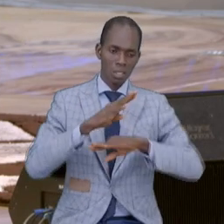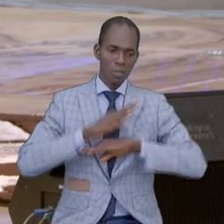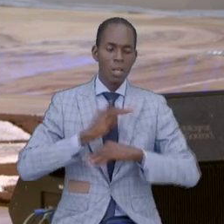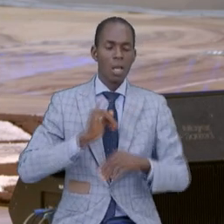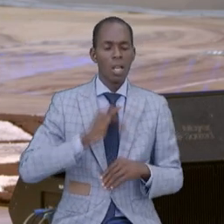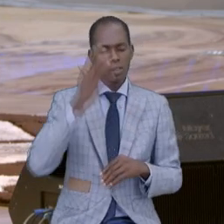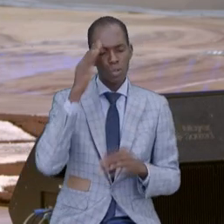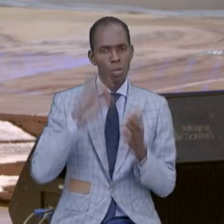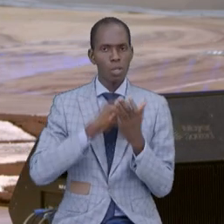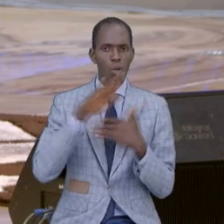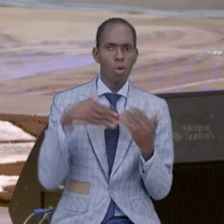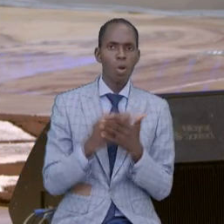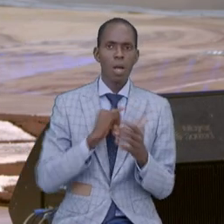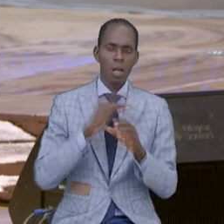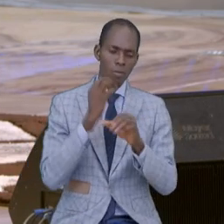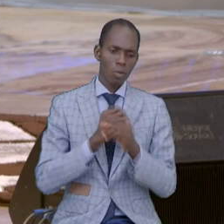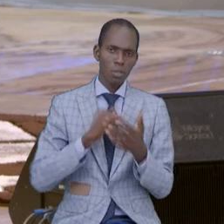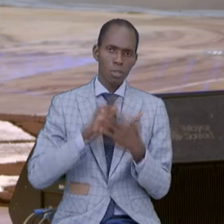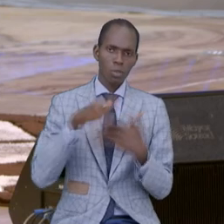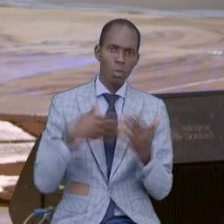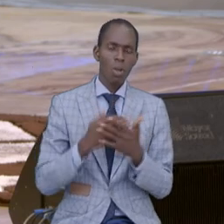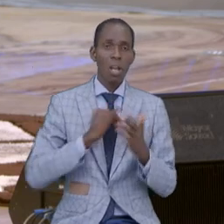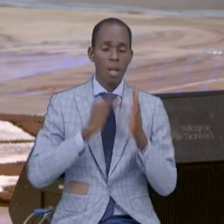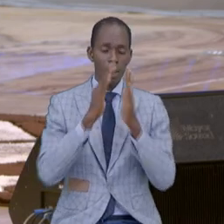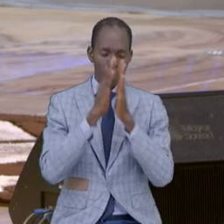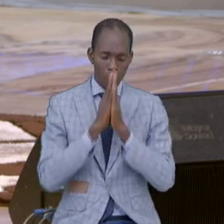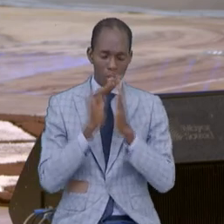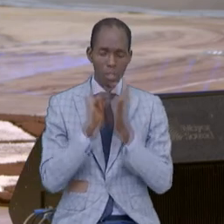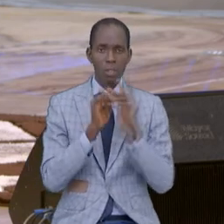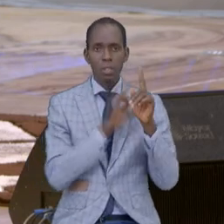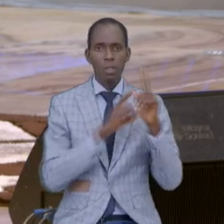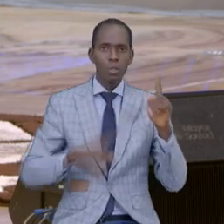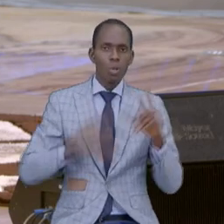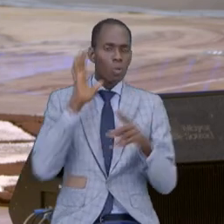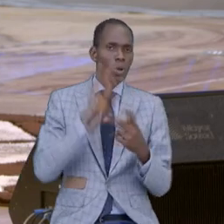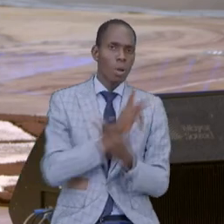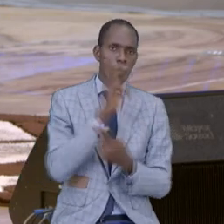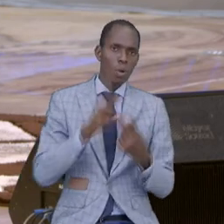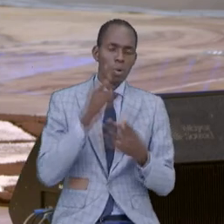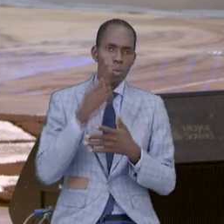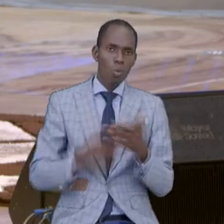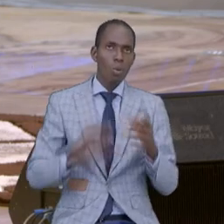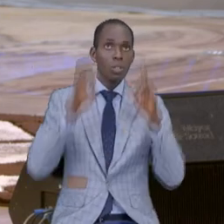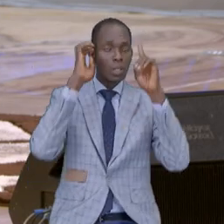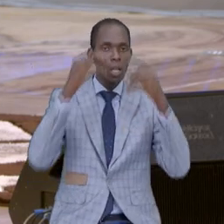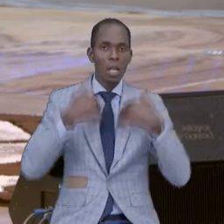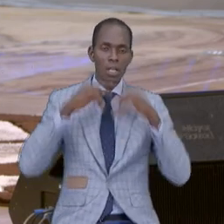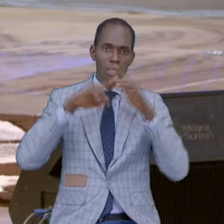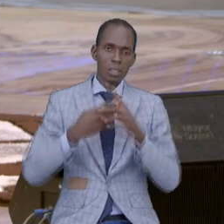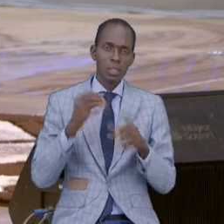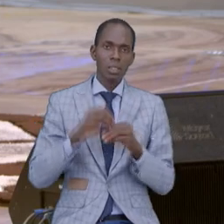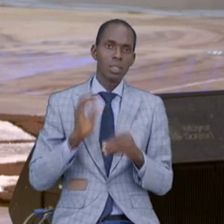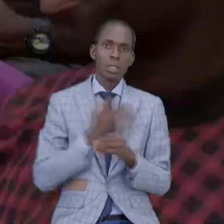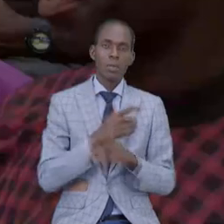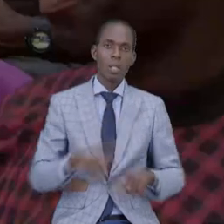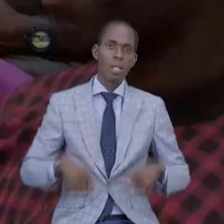all, I've got it all. I pray that the Lord will perfect what He has started in our lives